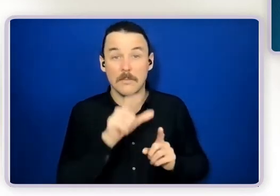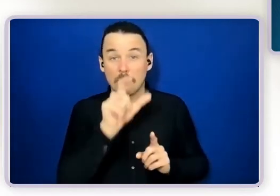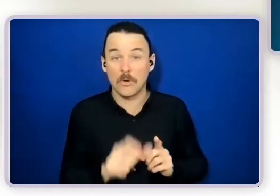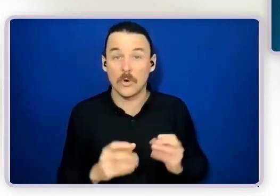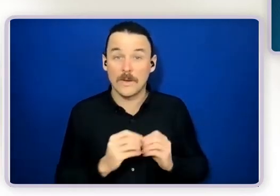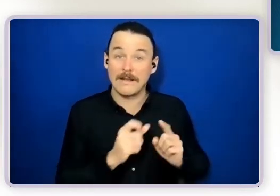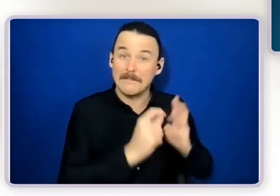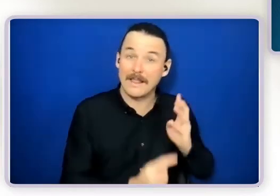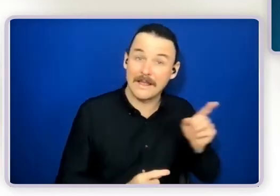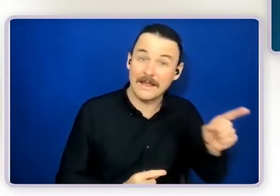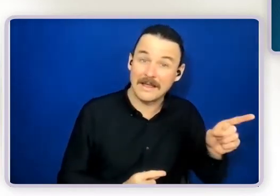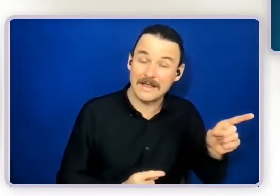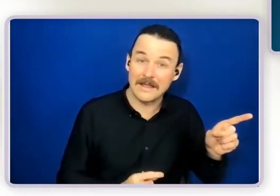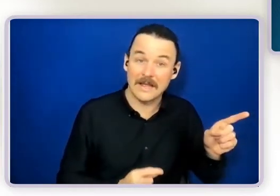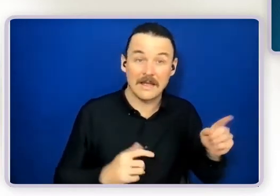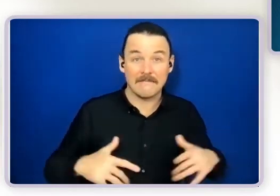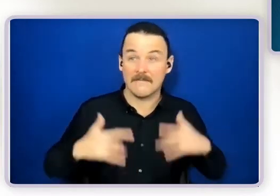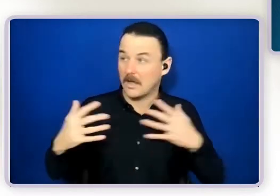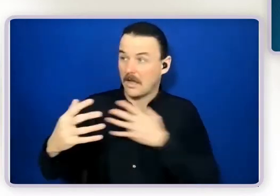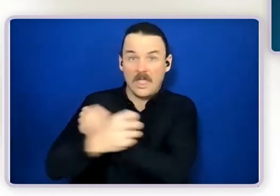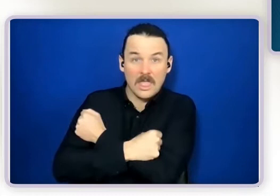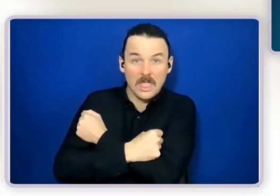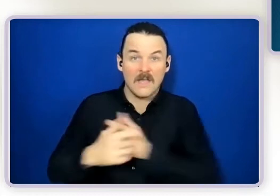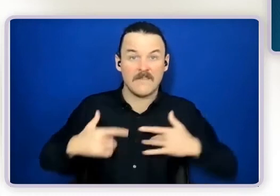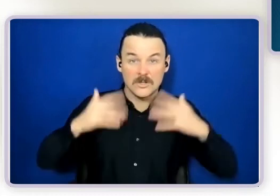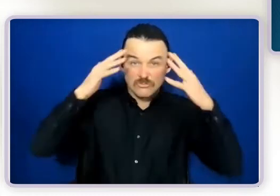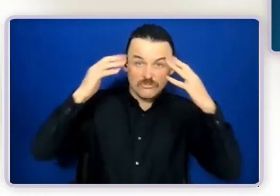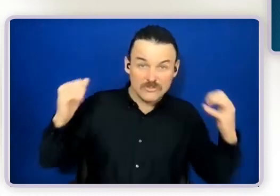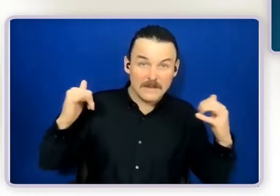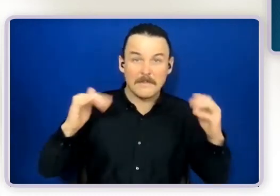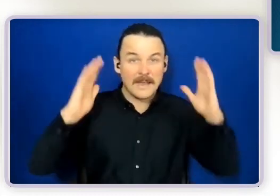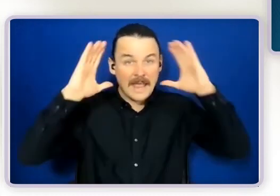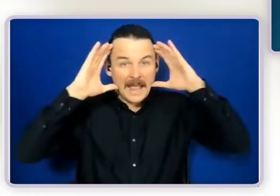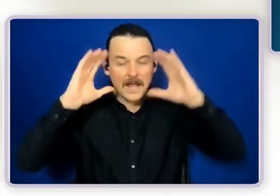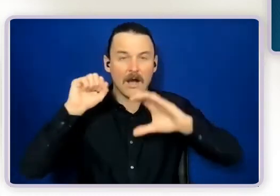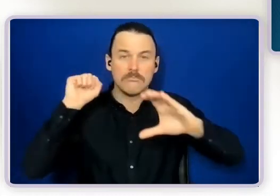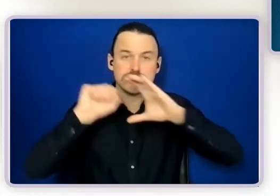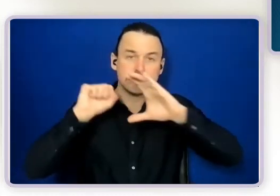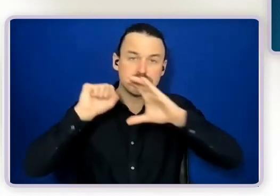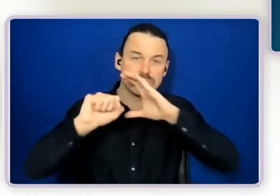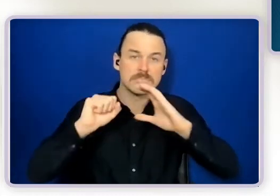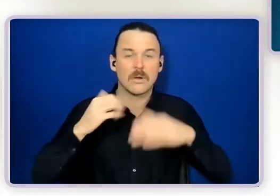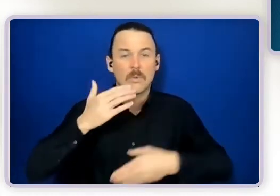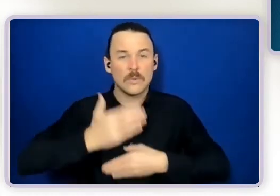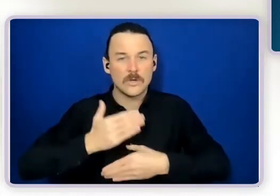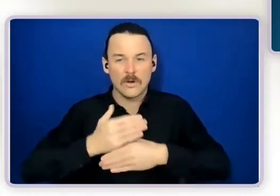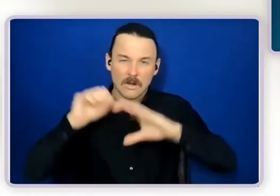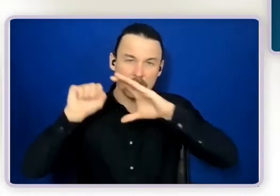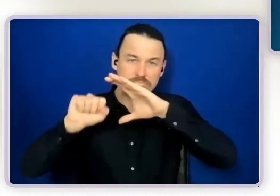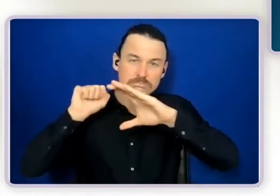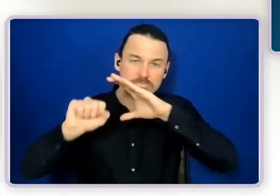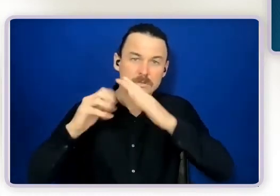their head into a window or a wall. Behaviours of concern can hurt other people, which is